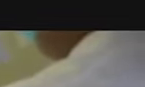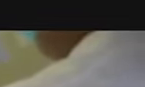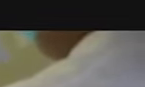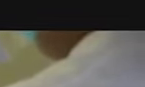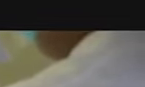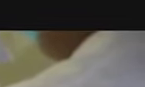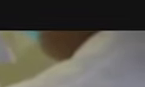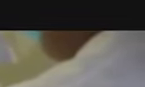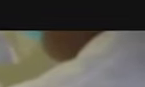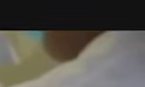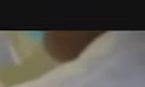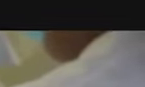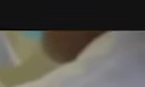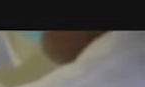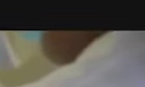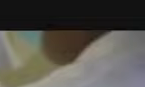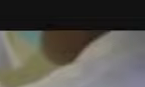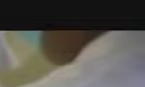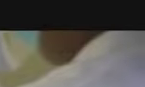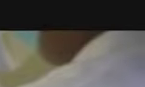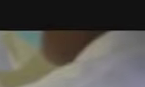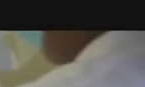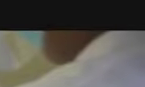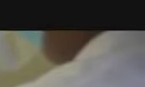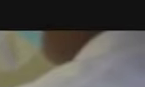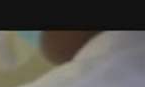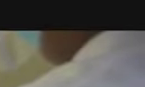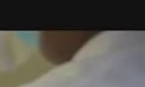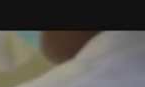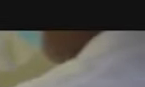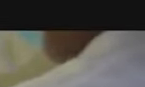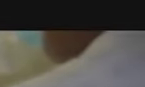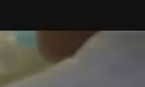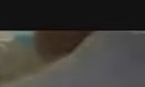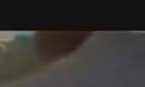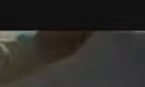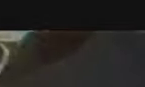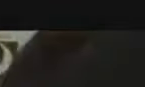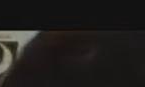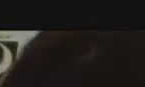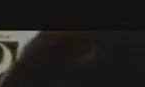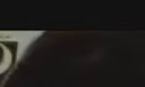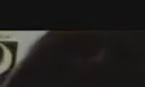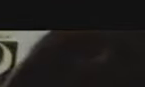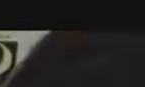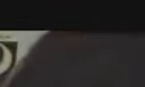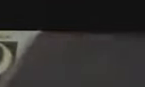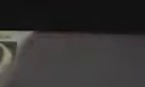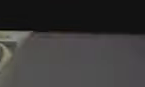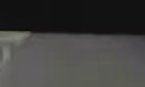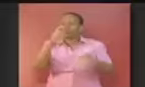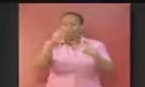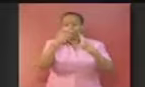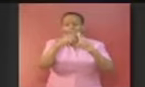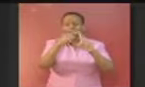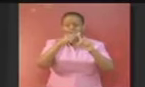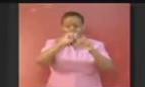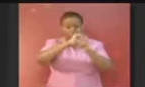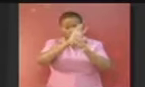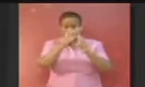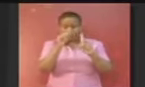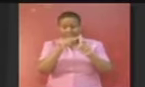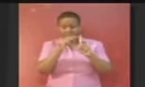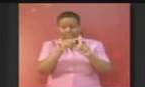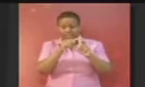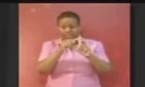Naresh Nandram said this will be used as a screening tool and will not replace the PCR tests. Moving this